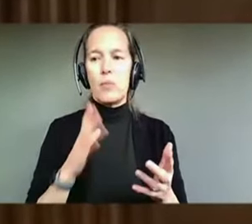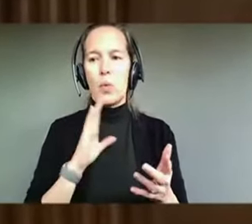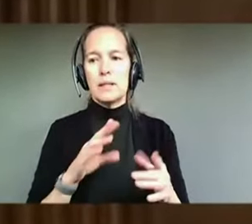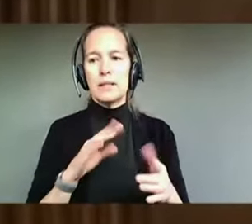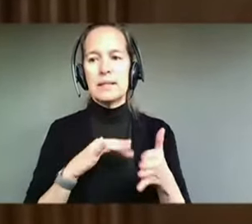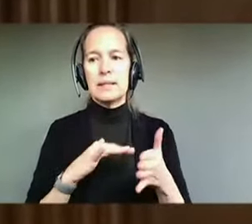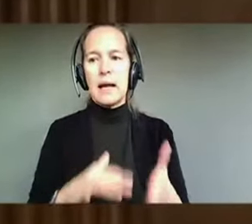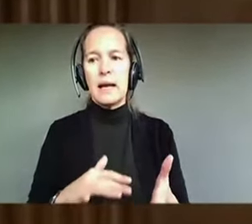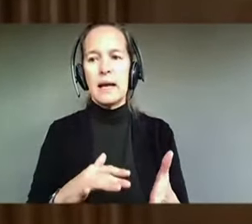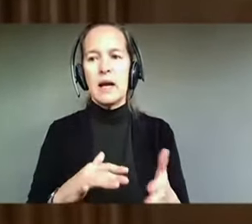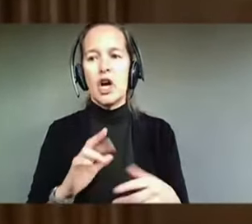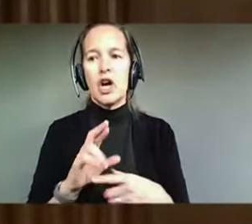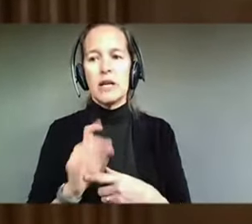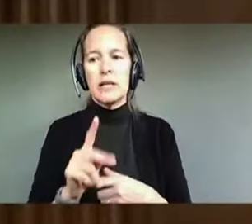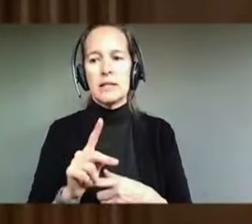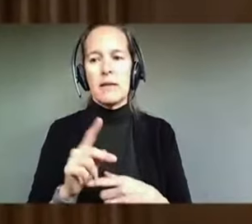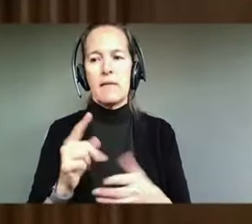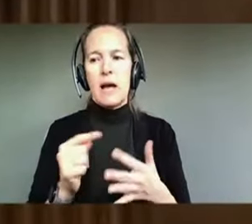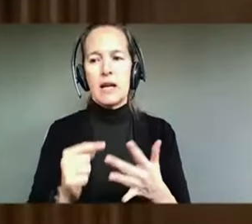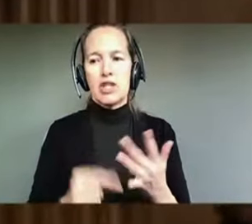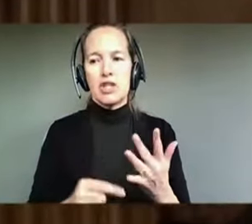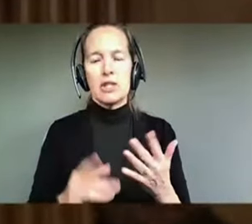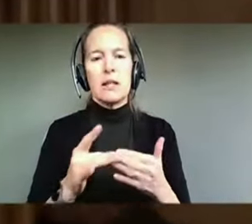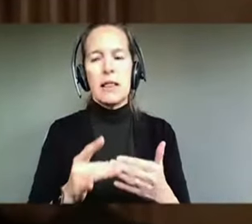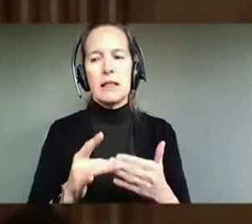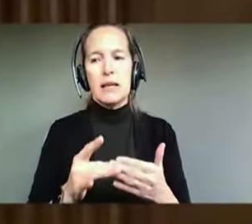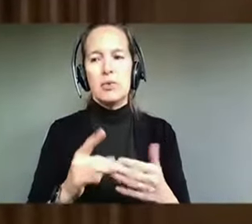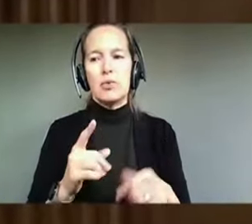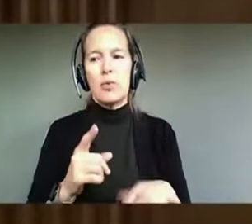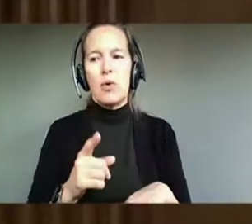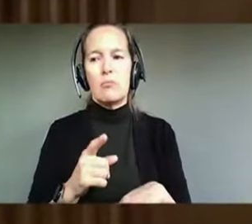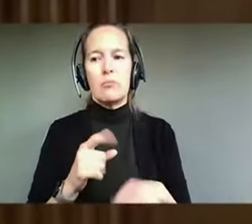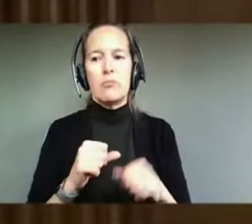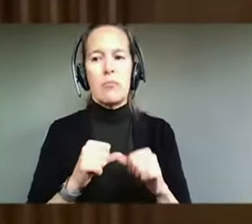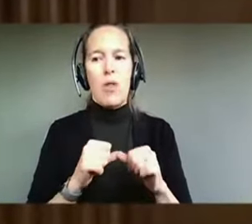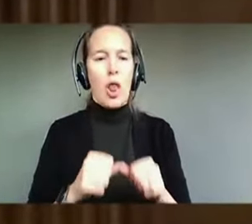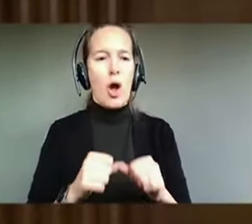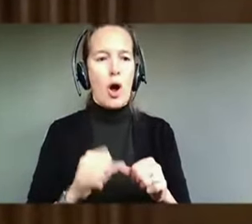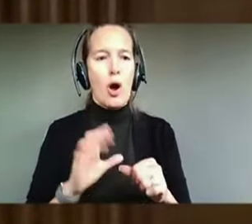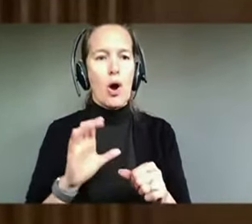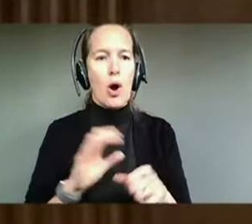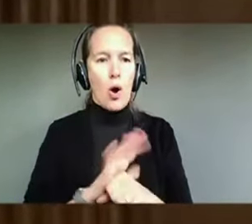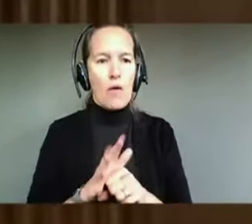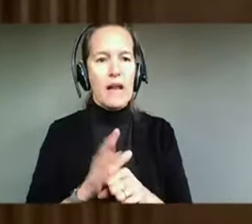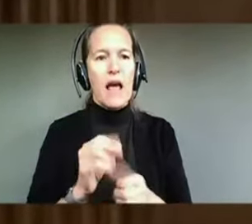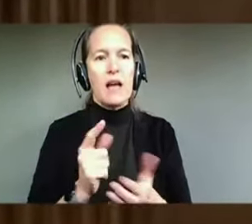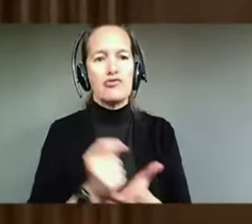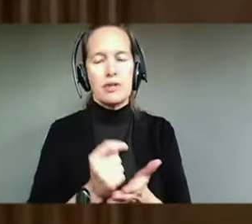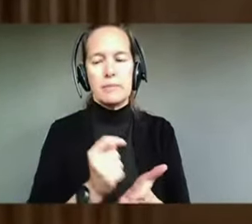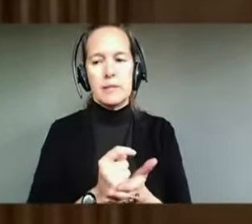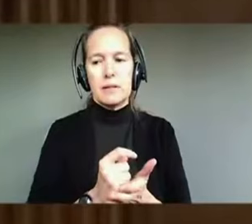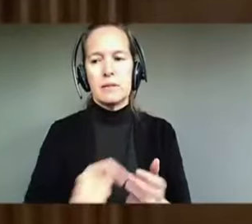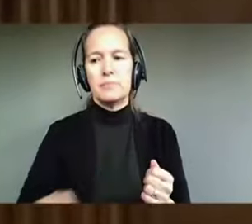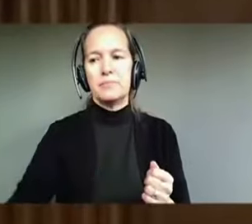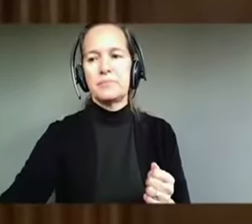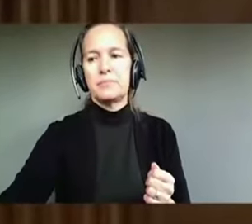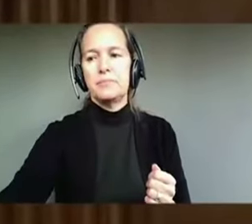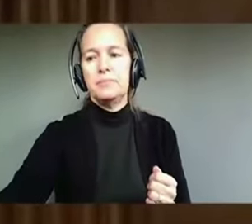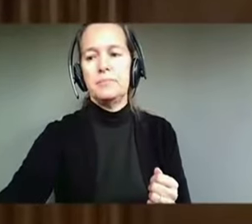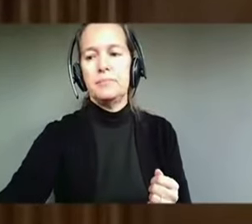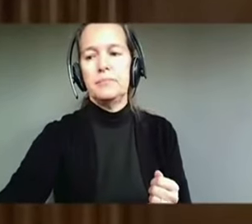factors that lead to long COVID and ultimately lead to treatments that are individualized to certain patient